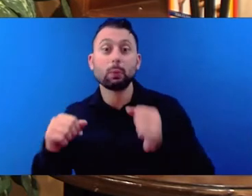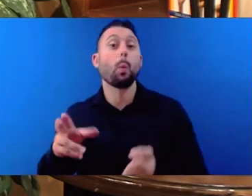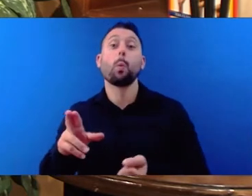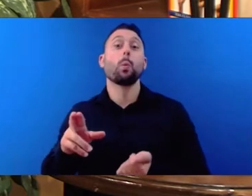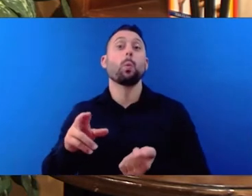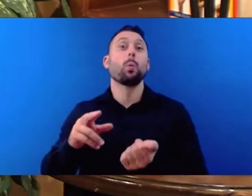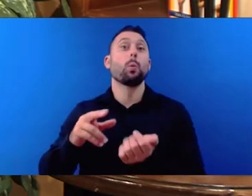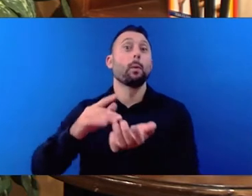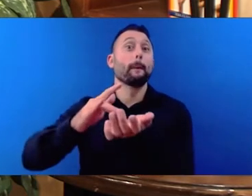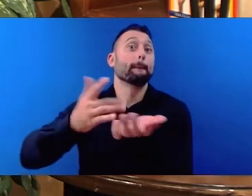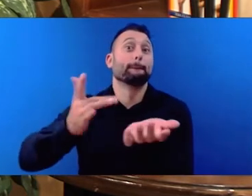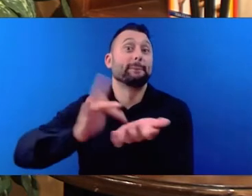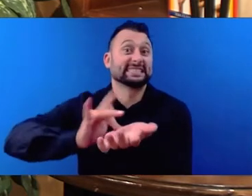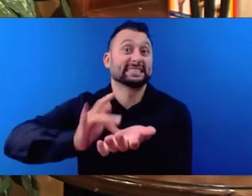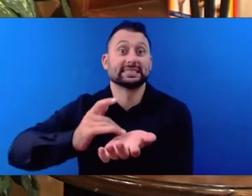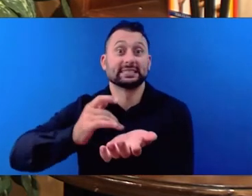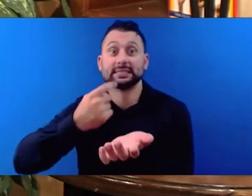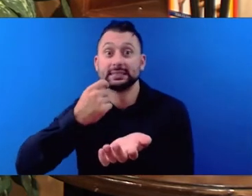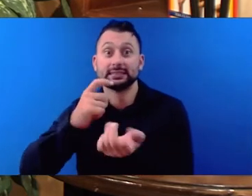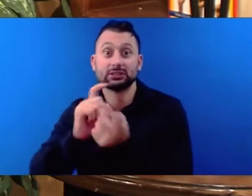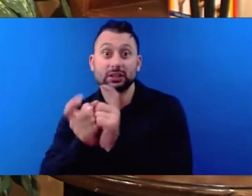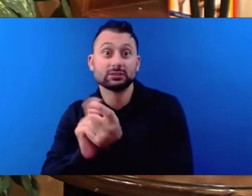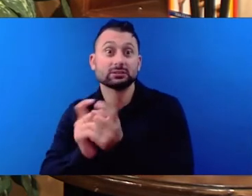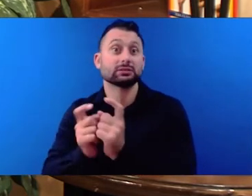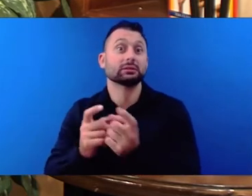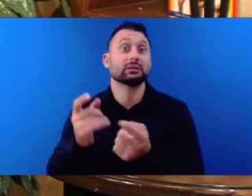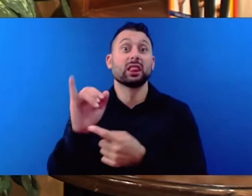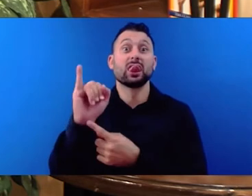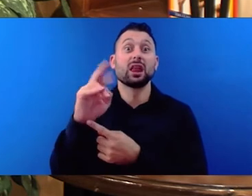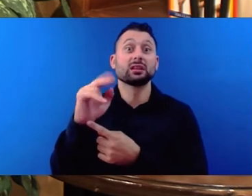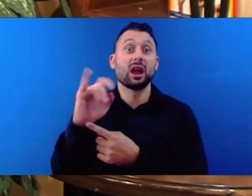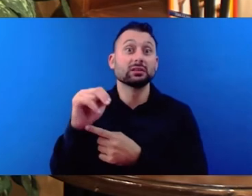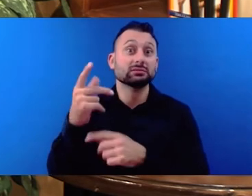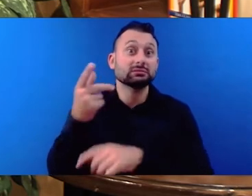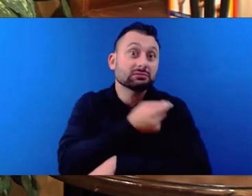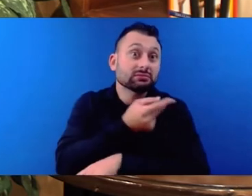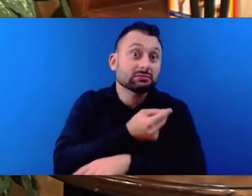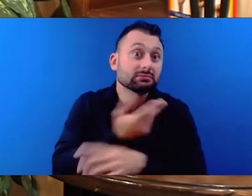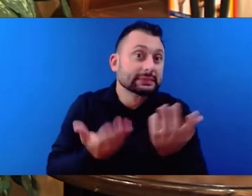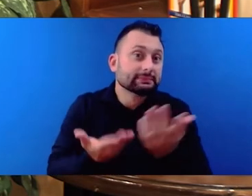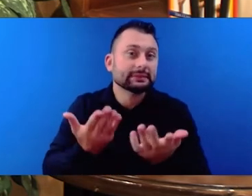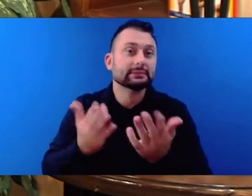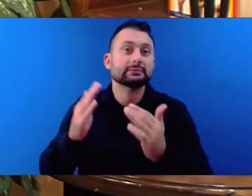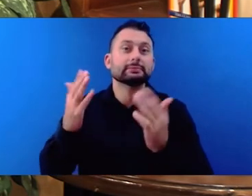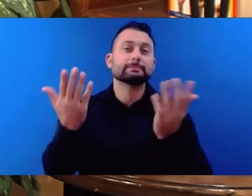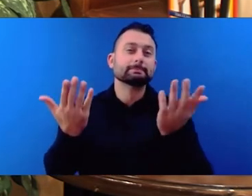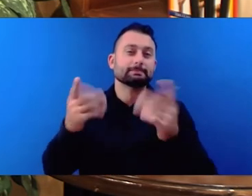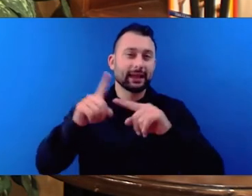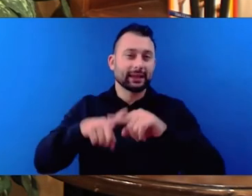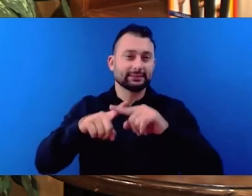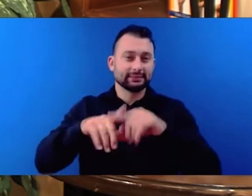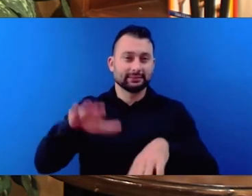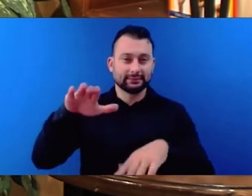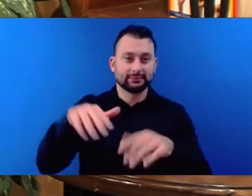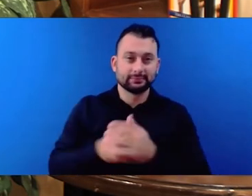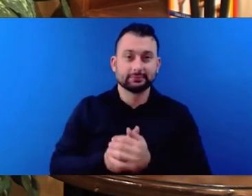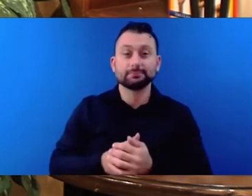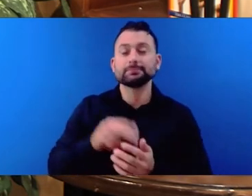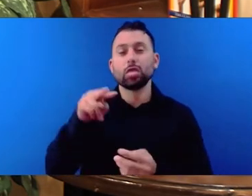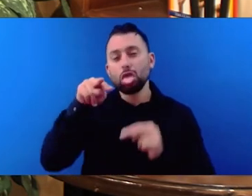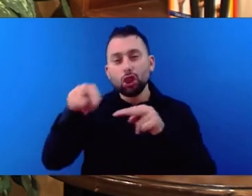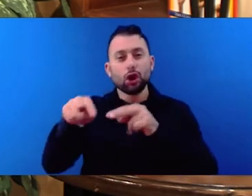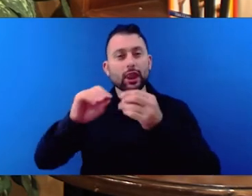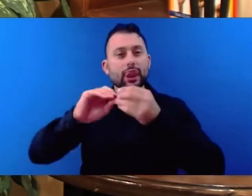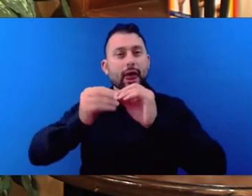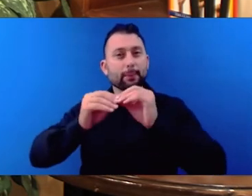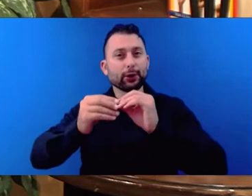away. So based off that number, we'll make that recommendation. So typically, we